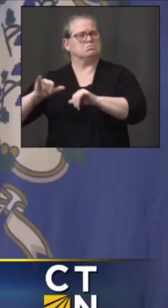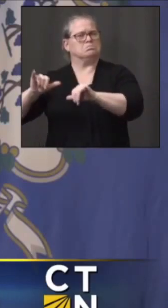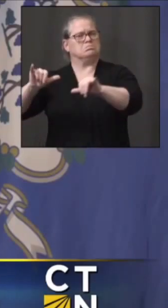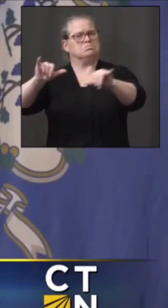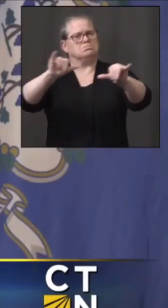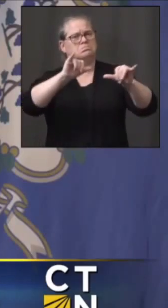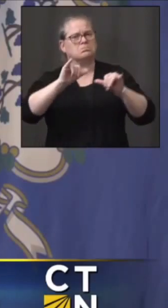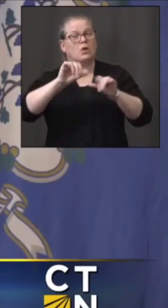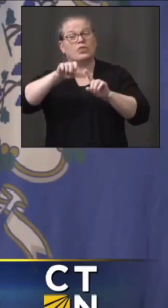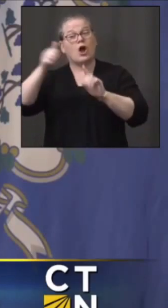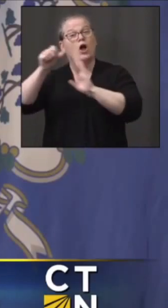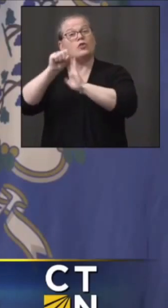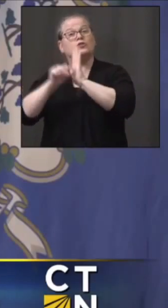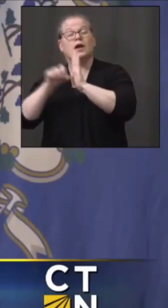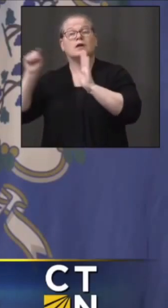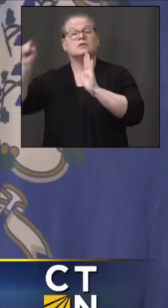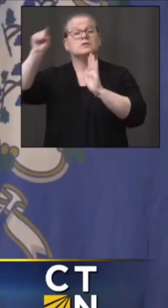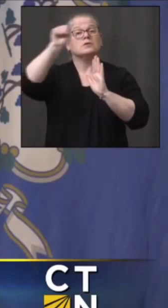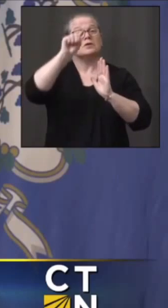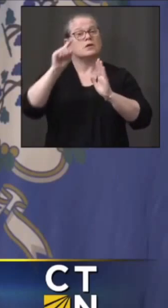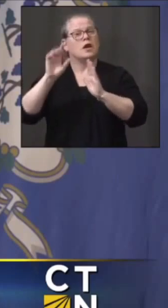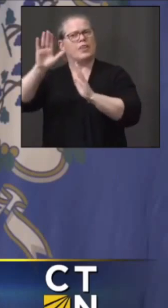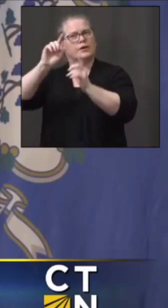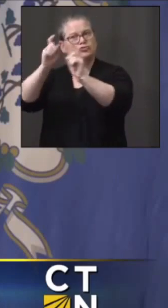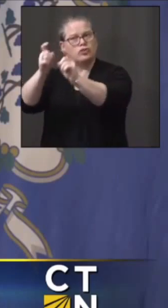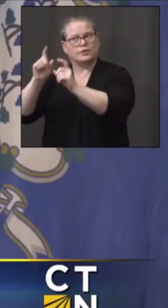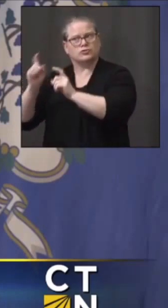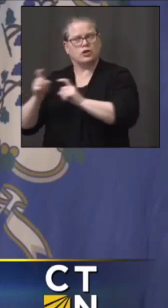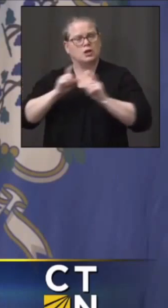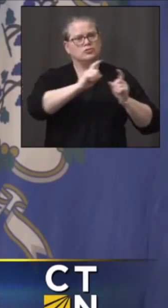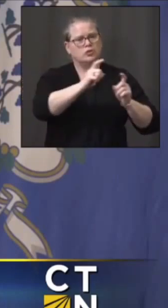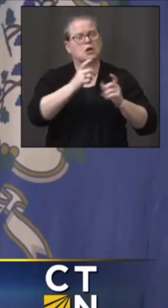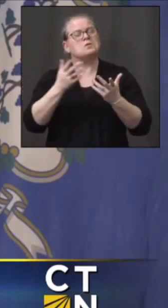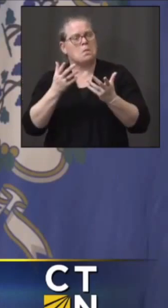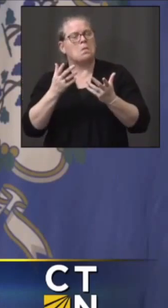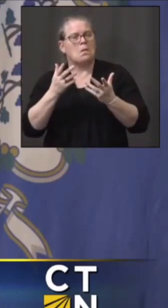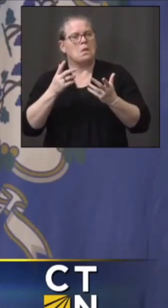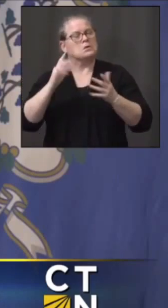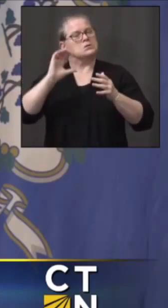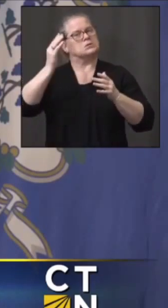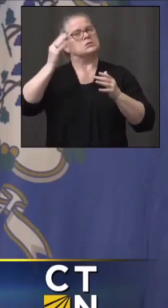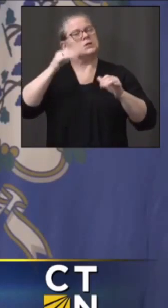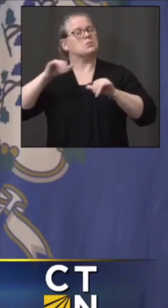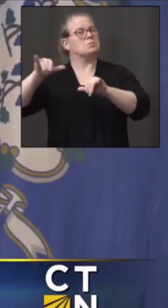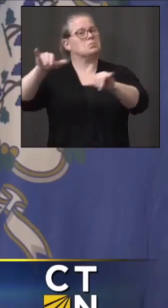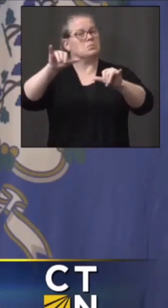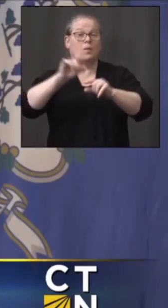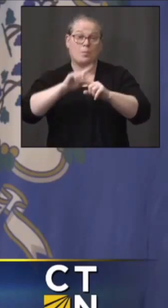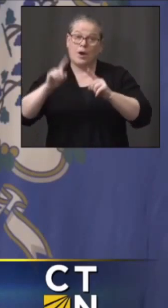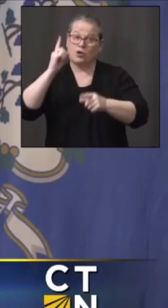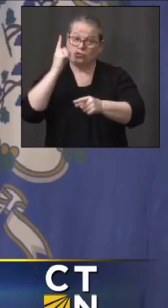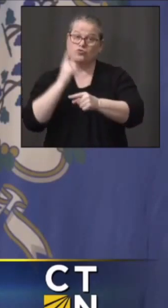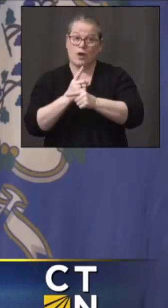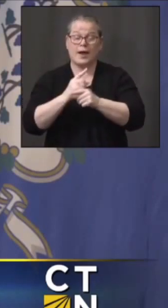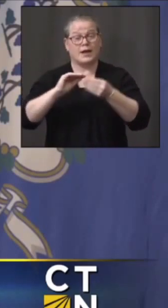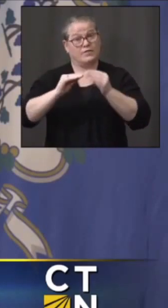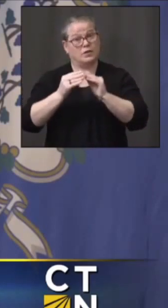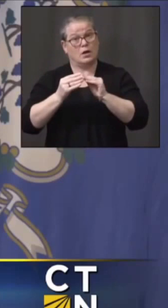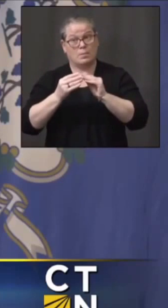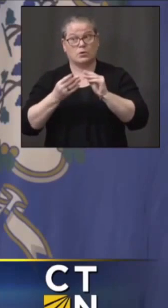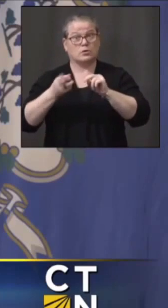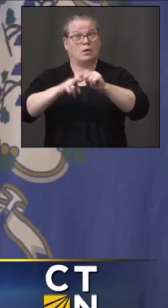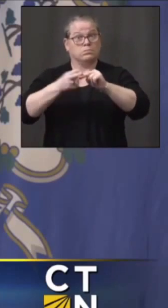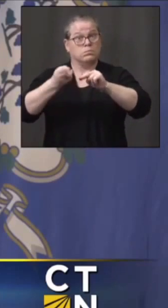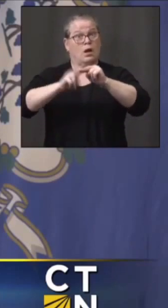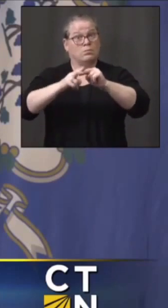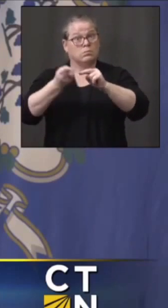other states that I mentioned. But you're right. If things continue to get worse instead of better, and we think we have to do more